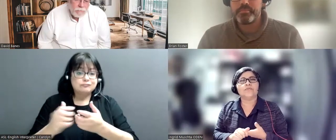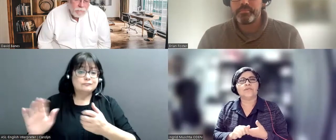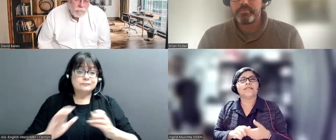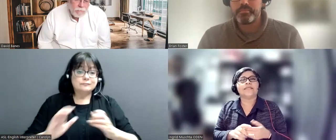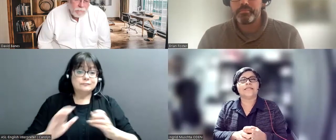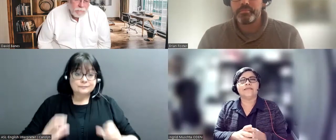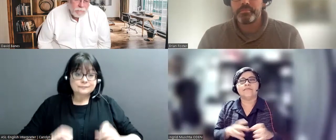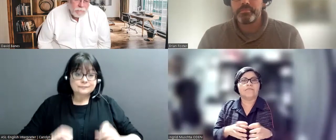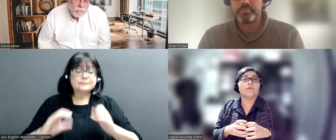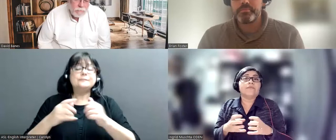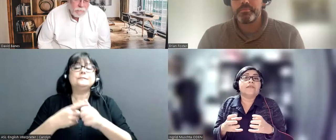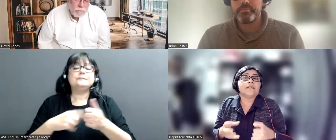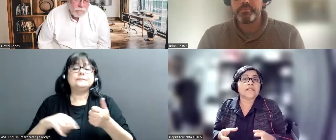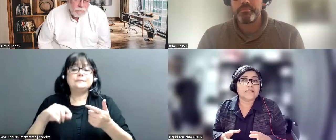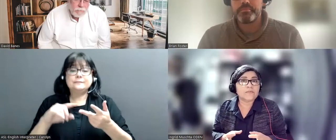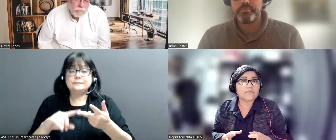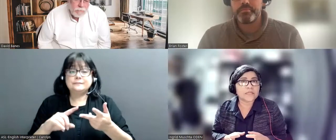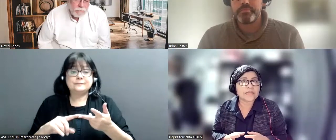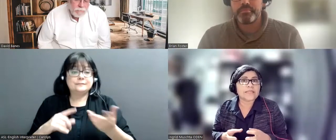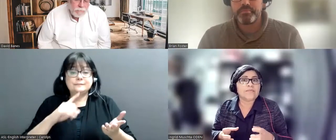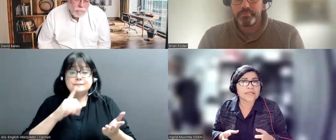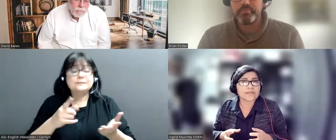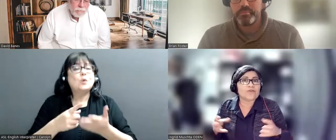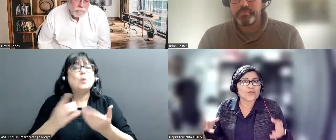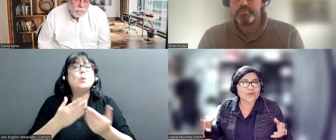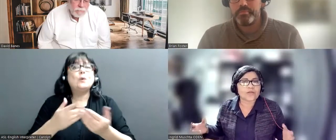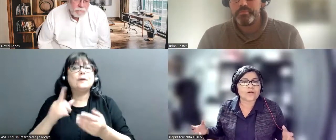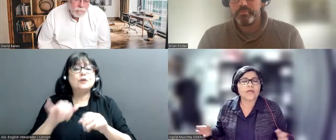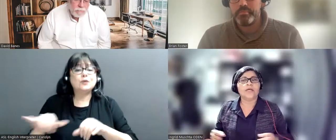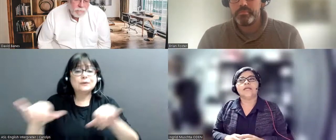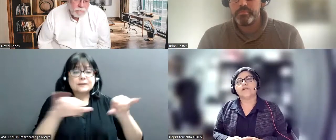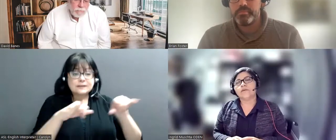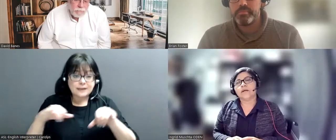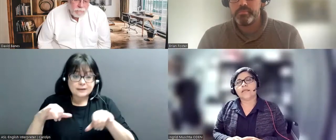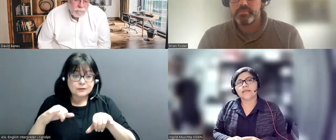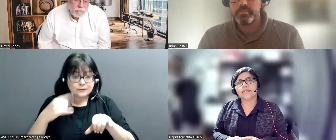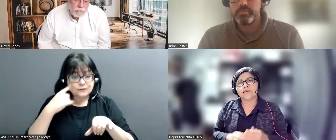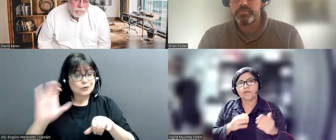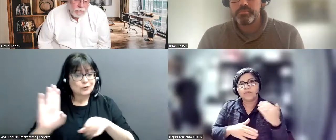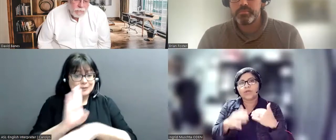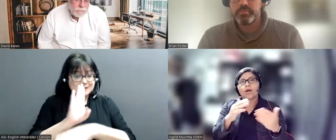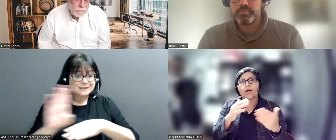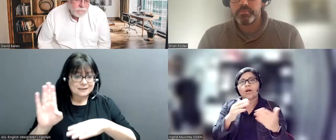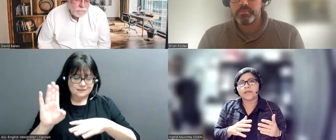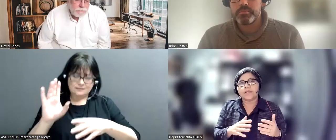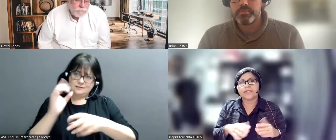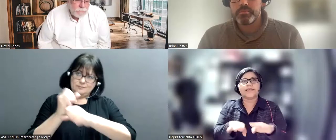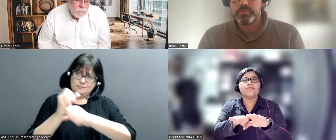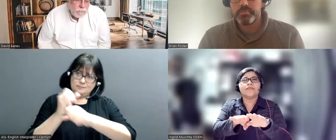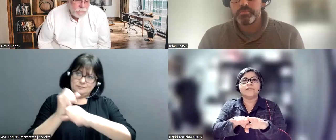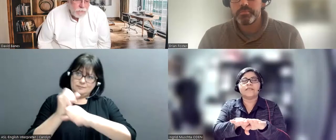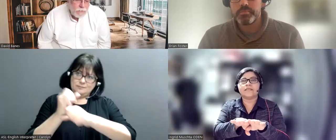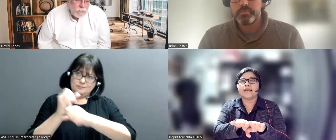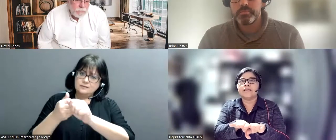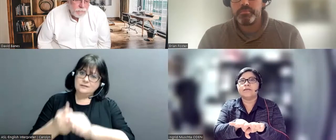you're practicing whatever it is that your business is in business to do so. So I think, when we talk about compliance, that's a